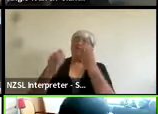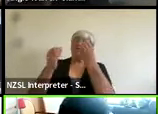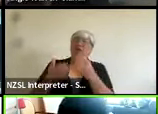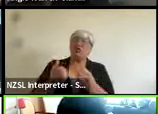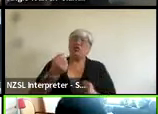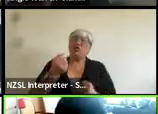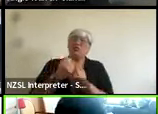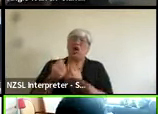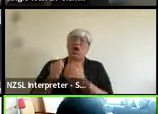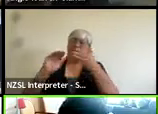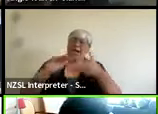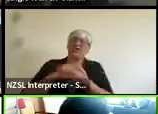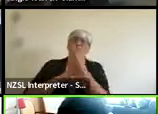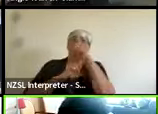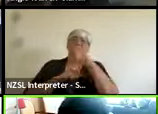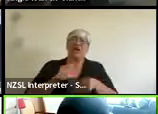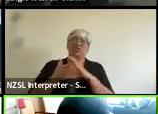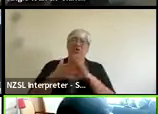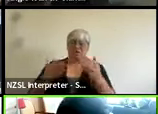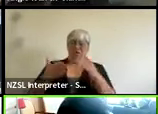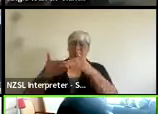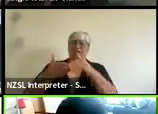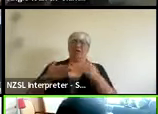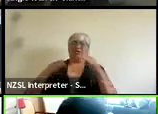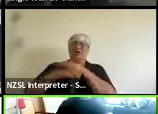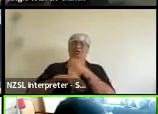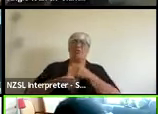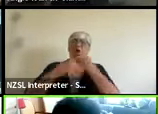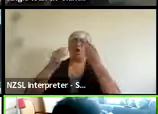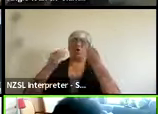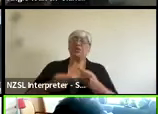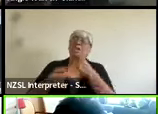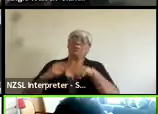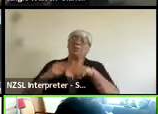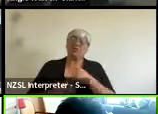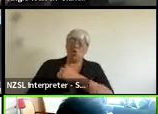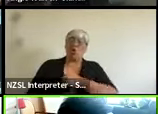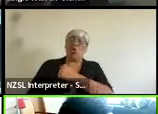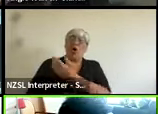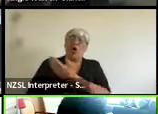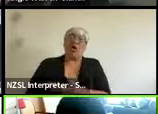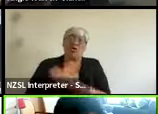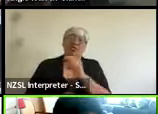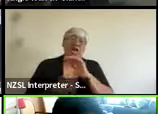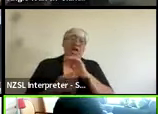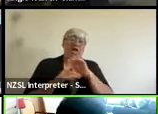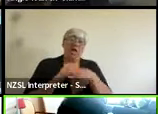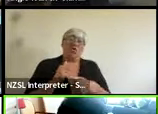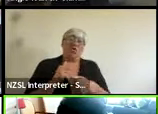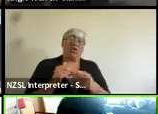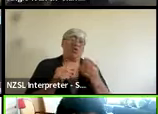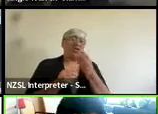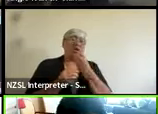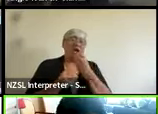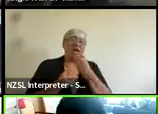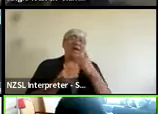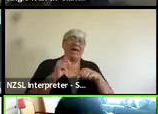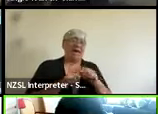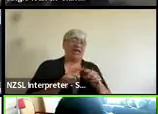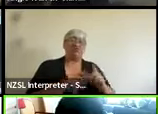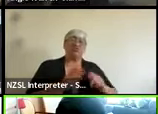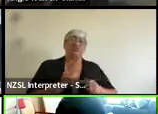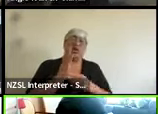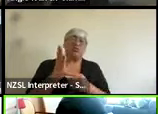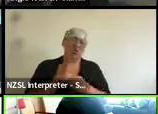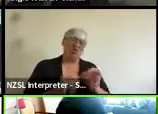$1,000 to cover my cost of travel and a koha for food and accommodation so that I can be with her in person. That